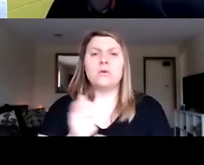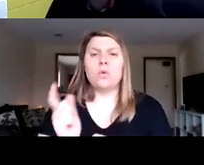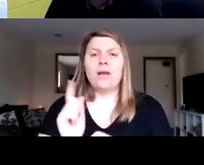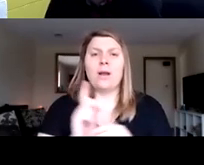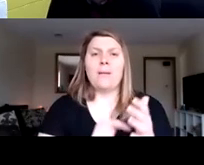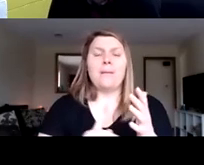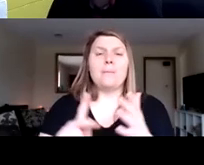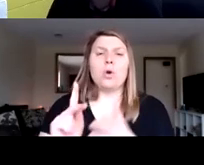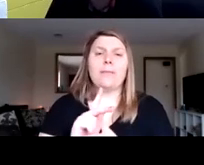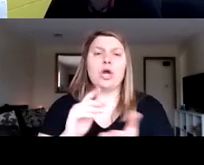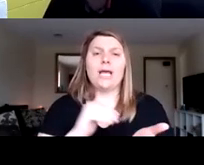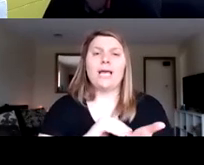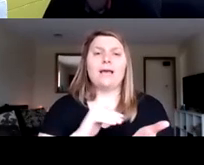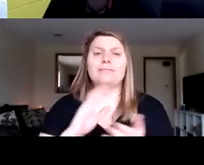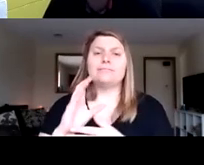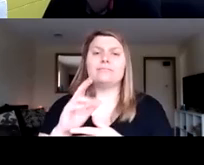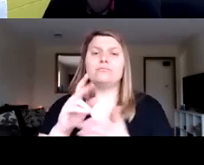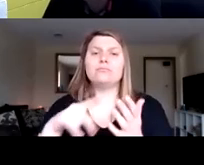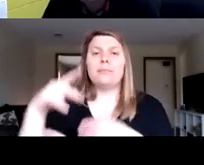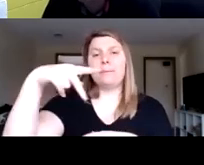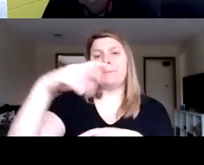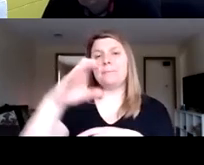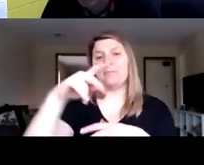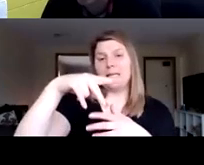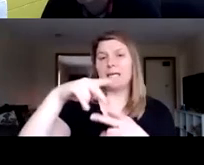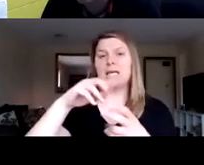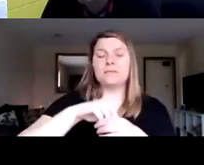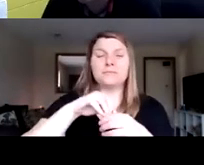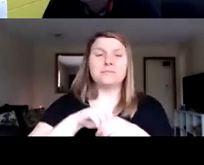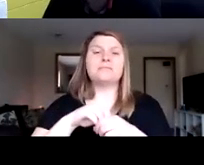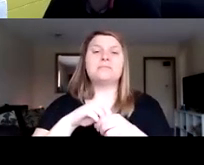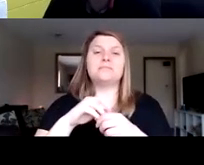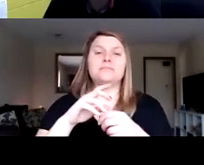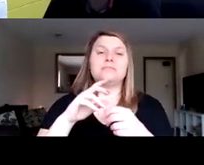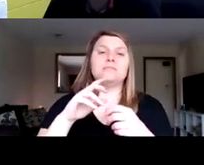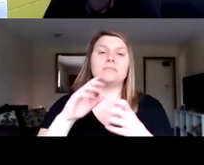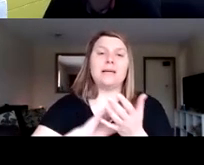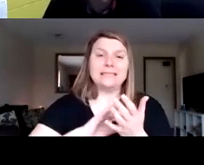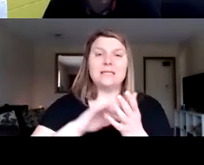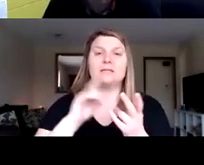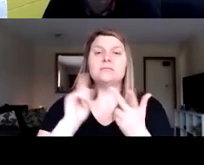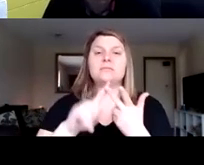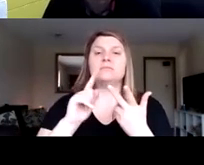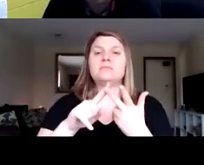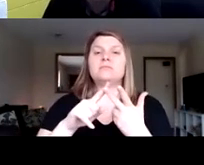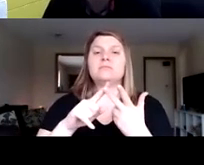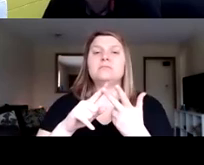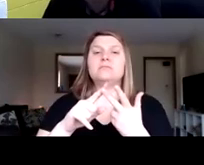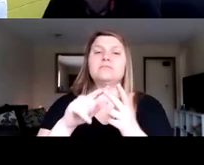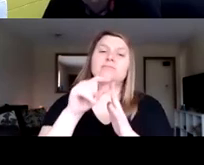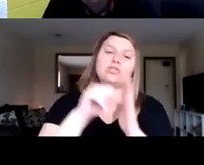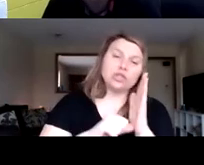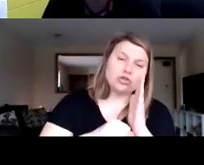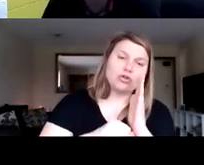care subspecialties, internal medicine, family medicine, pediatrics, but there are surgical global